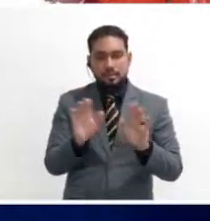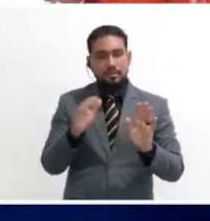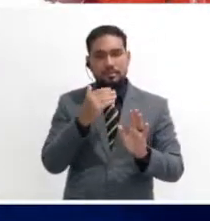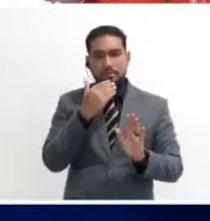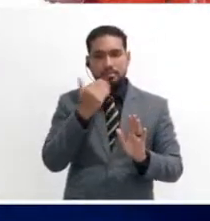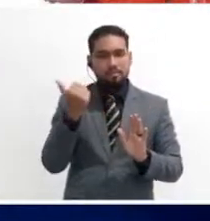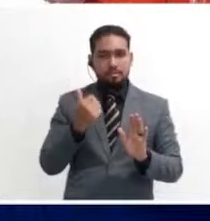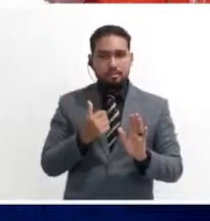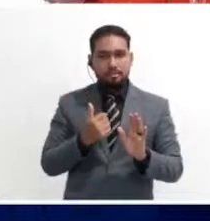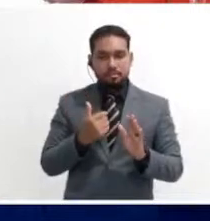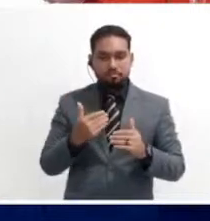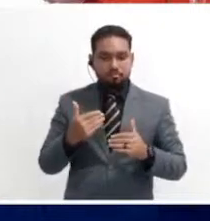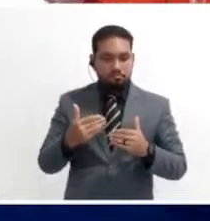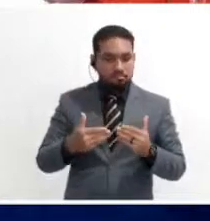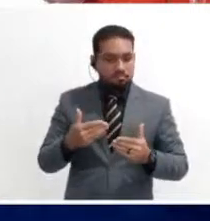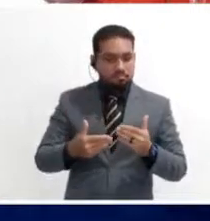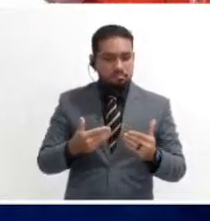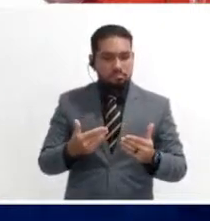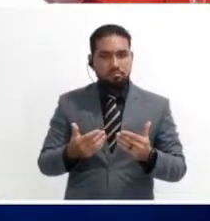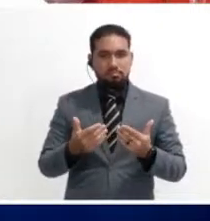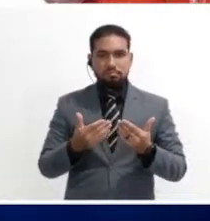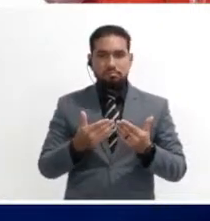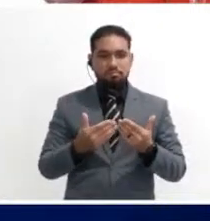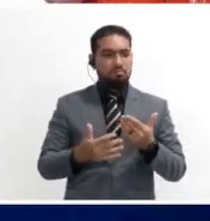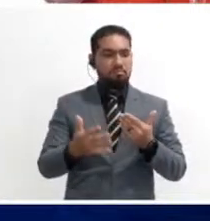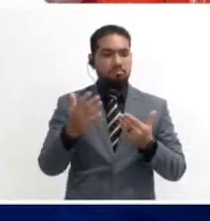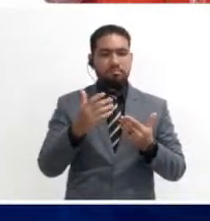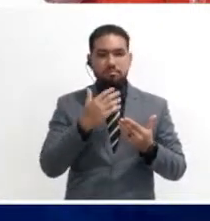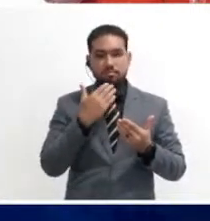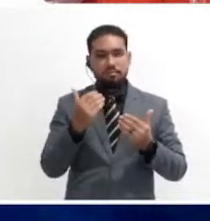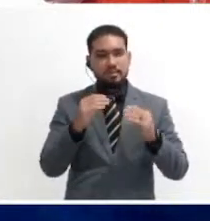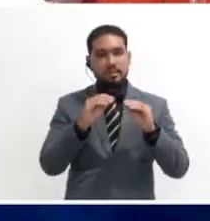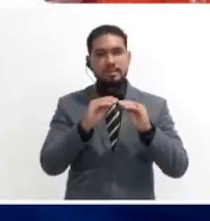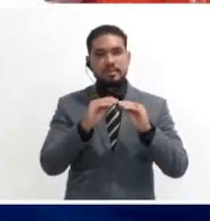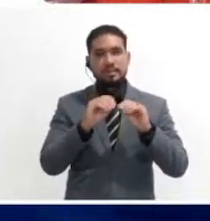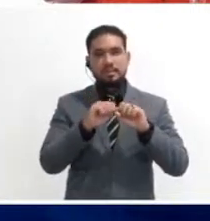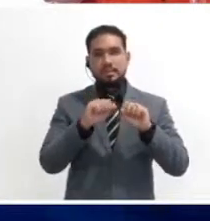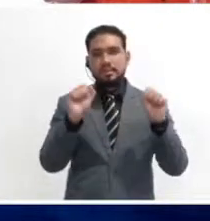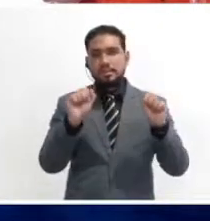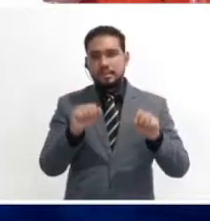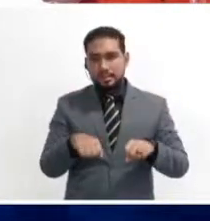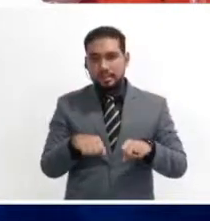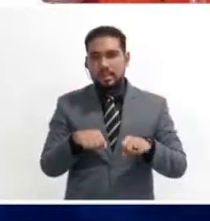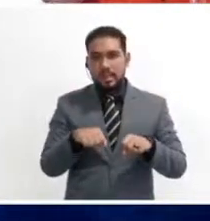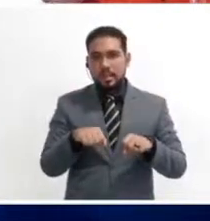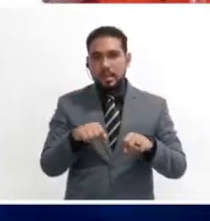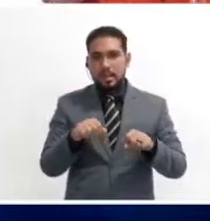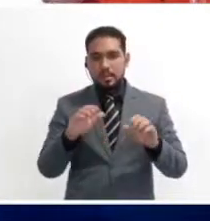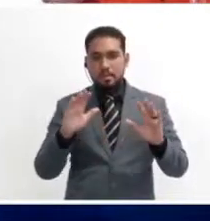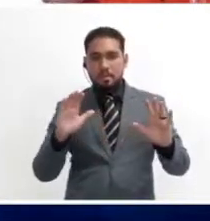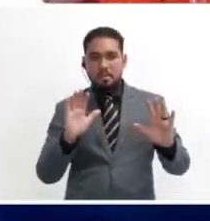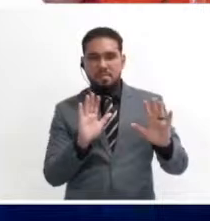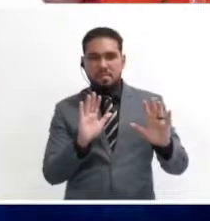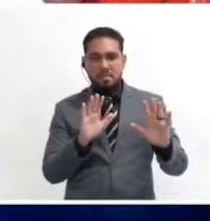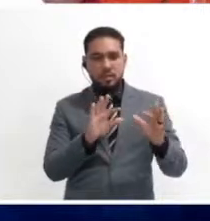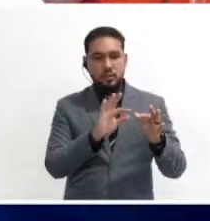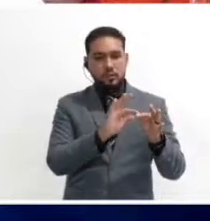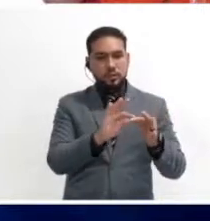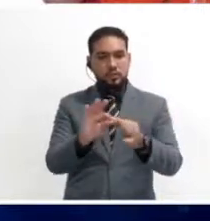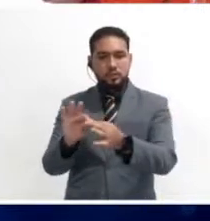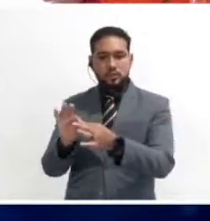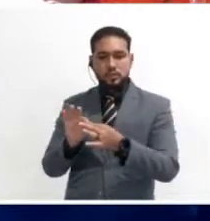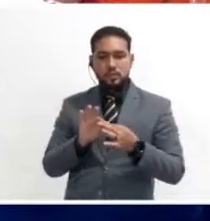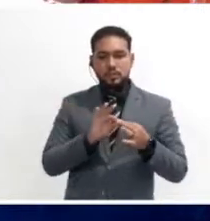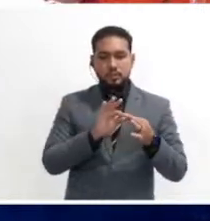you kind of into this system in package kind of concept of trying to put everything into the package and make sort of a subsystem that is known to